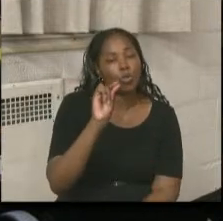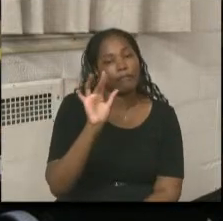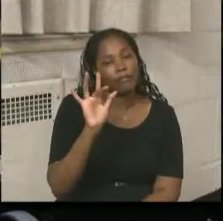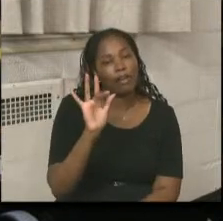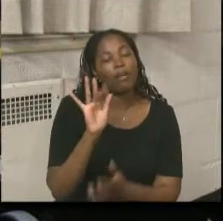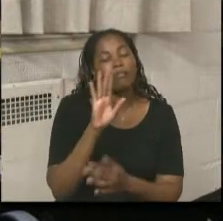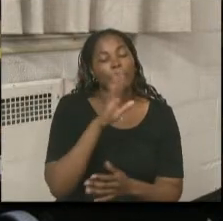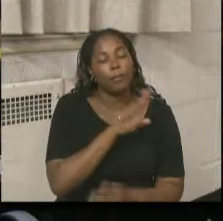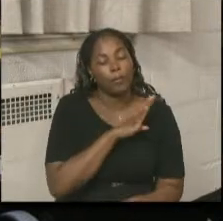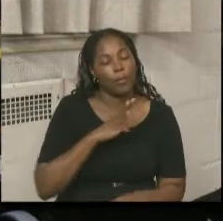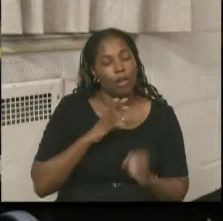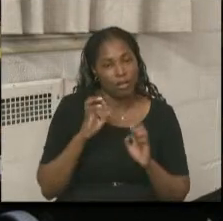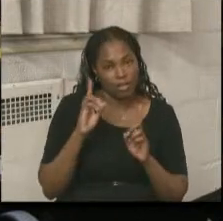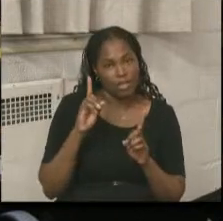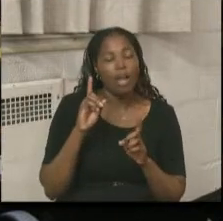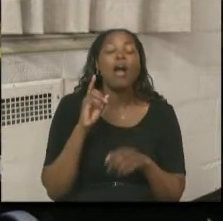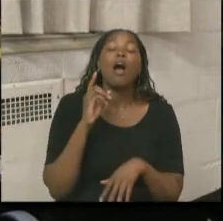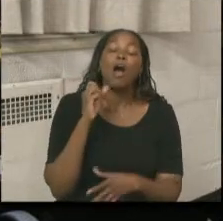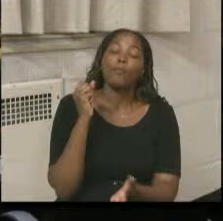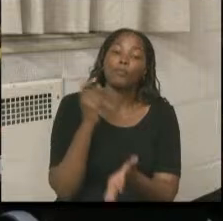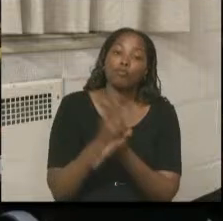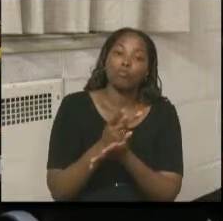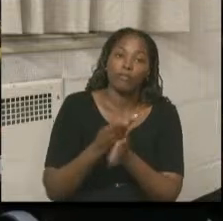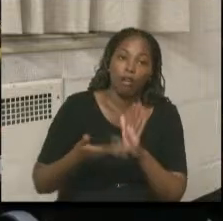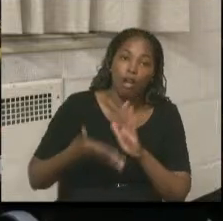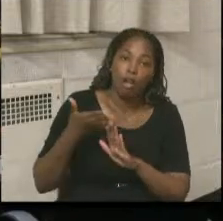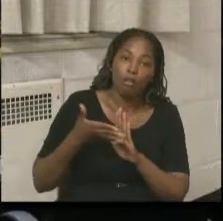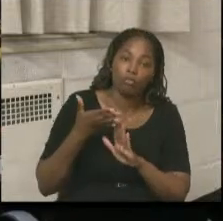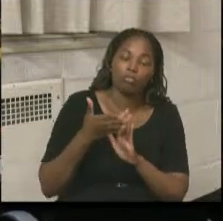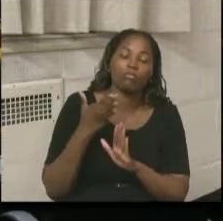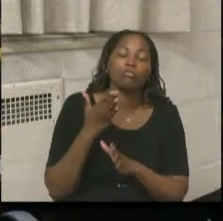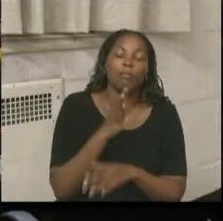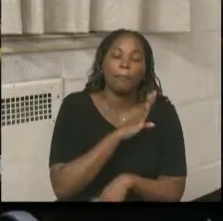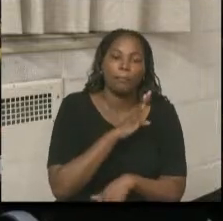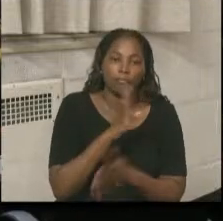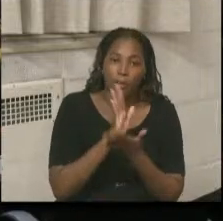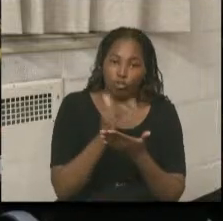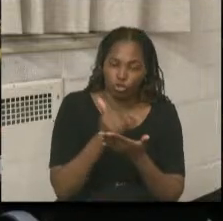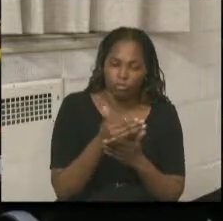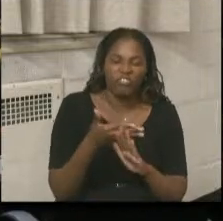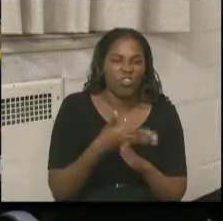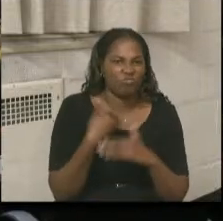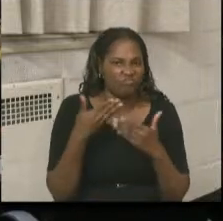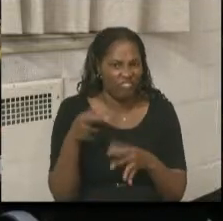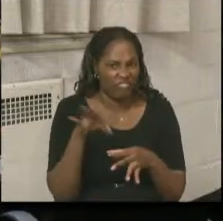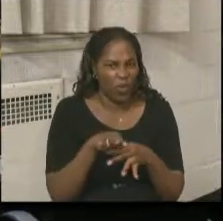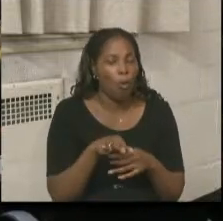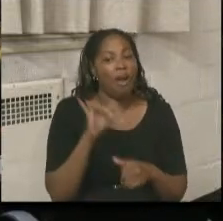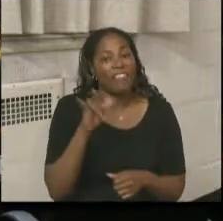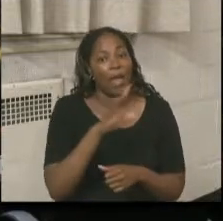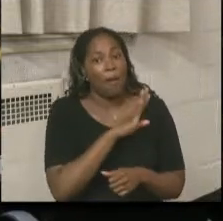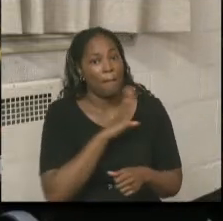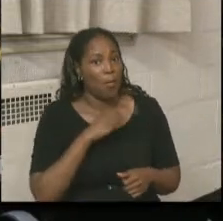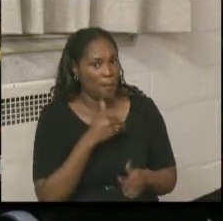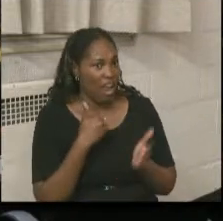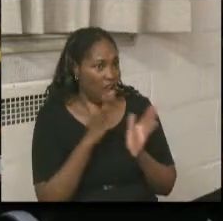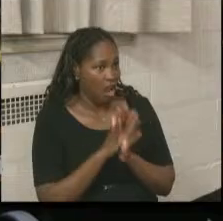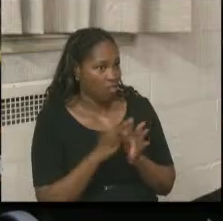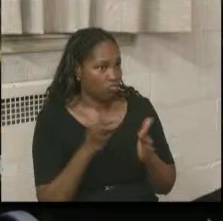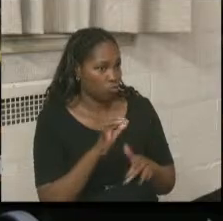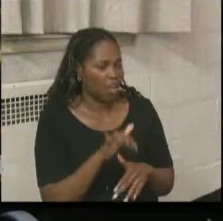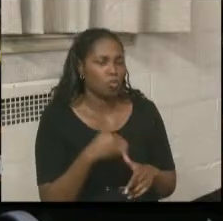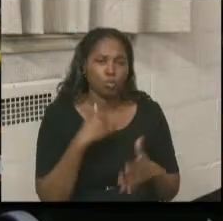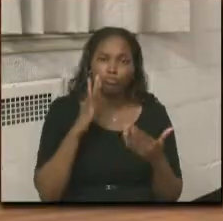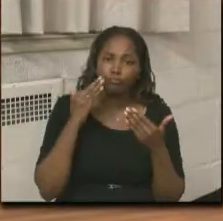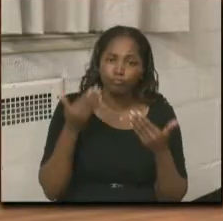Education approved operating budget before we vote. So a board member just has asked, so that was what we would do. Okay?